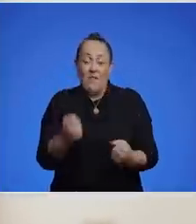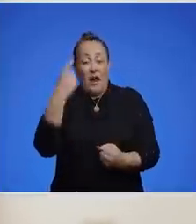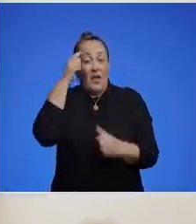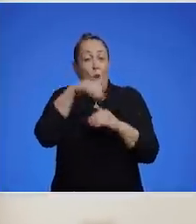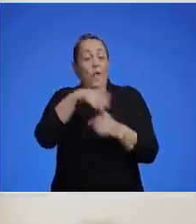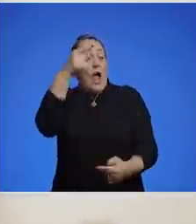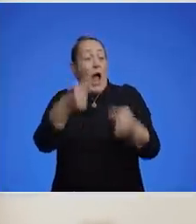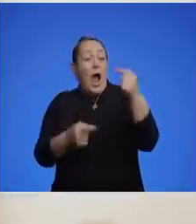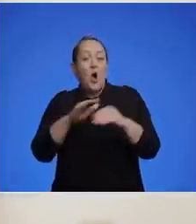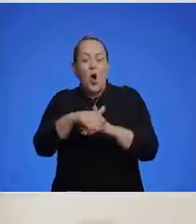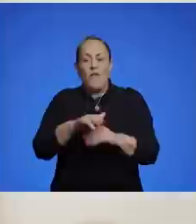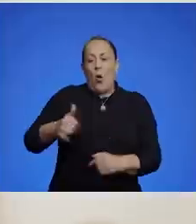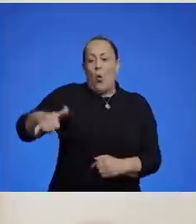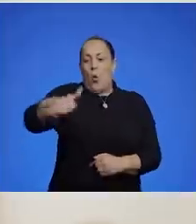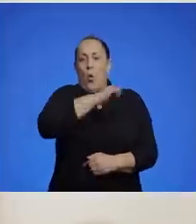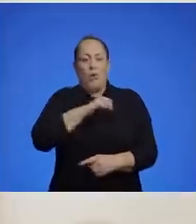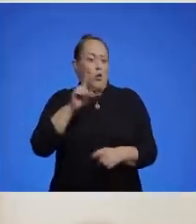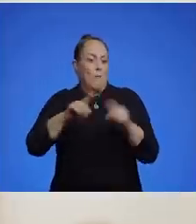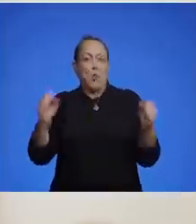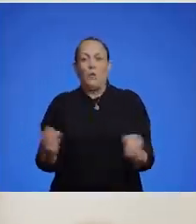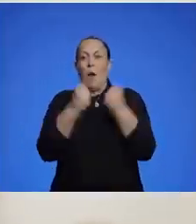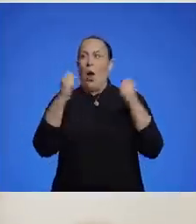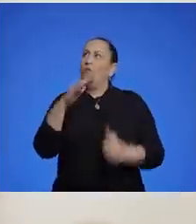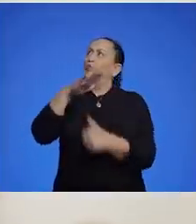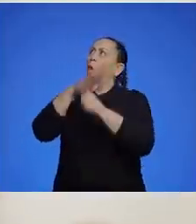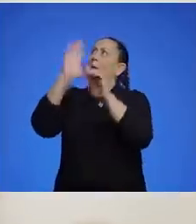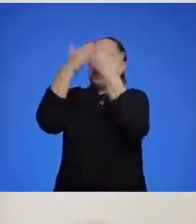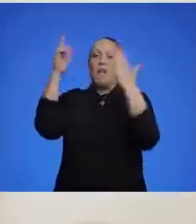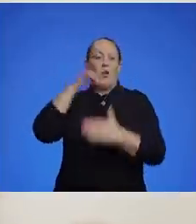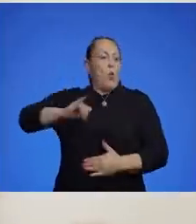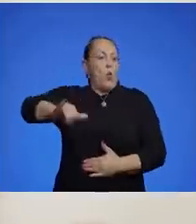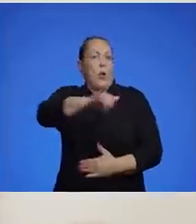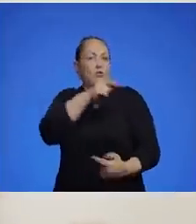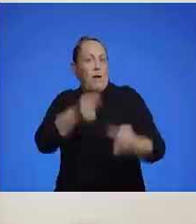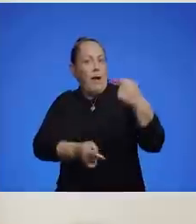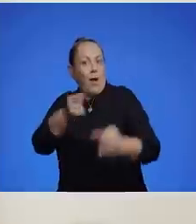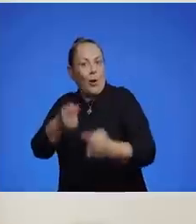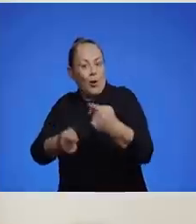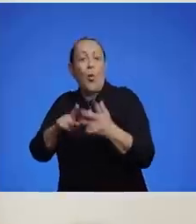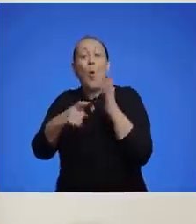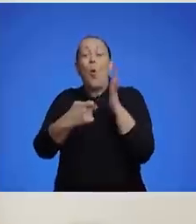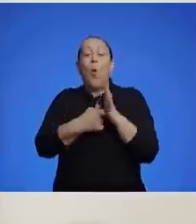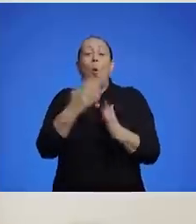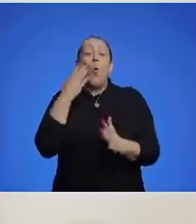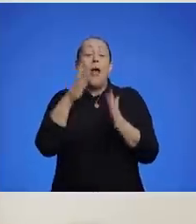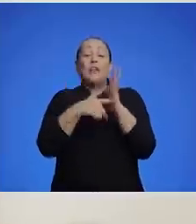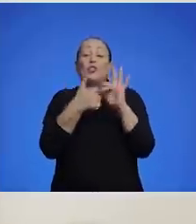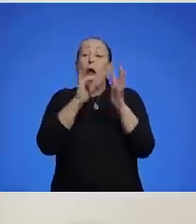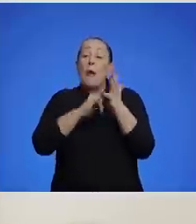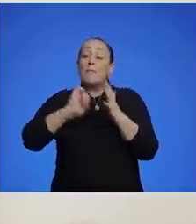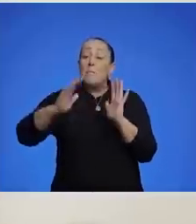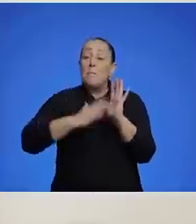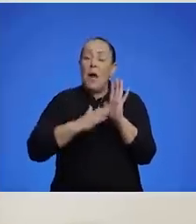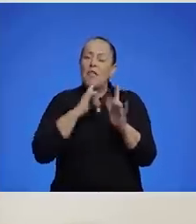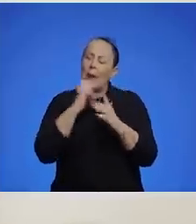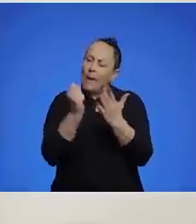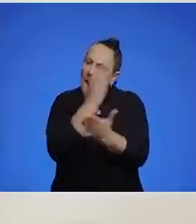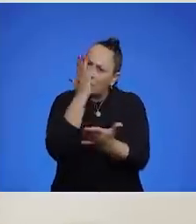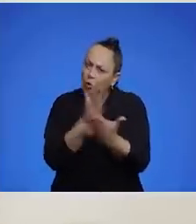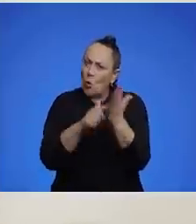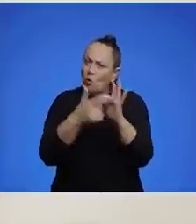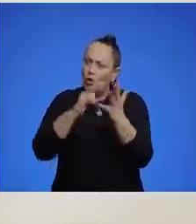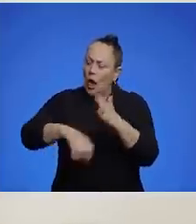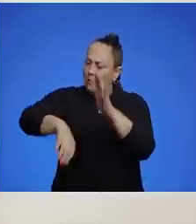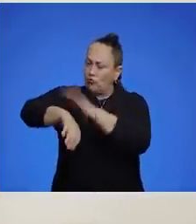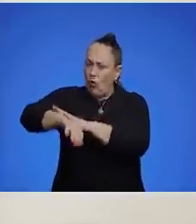the argument when they talked about who's going to be the greatest in the kingdom of heaven, or even when James's mother said, hey, make sure